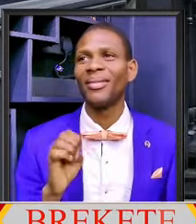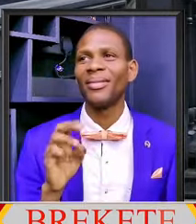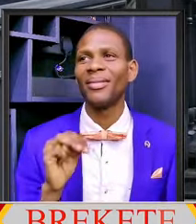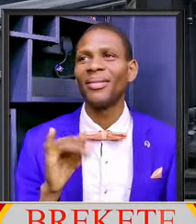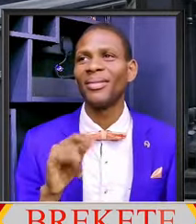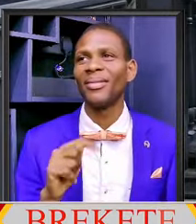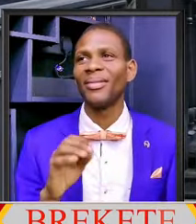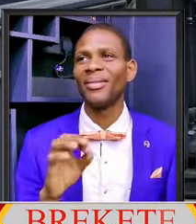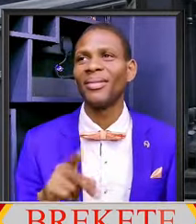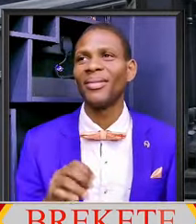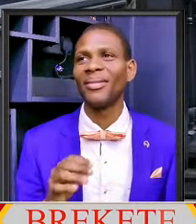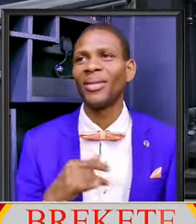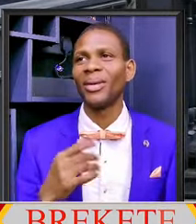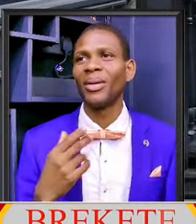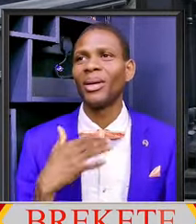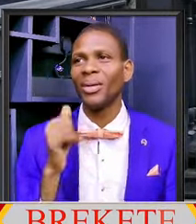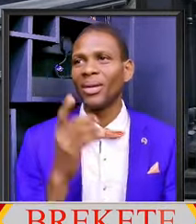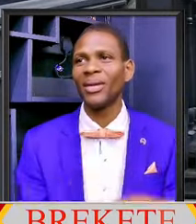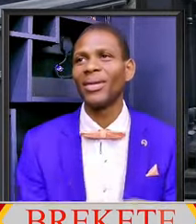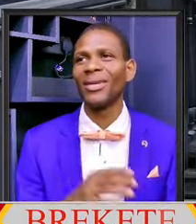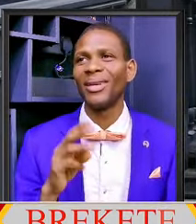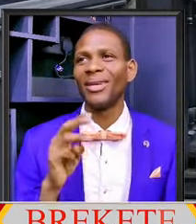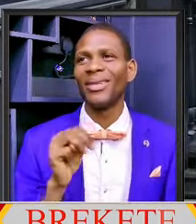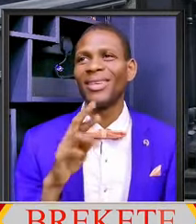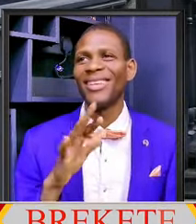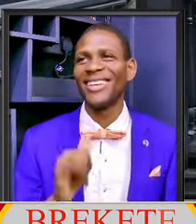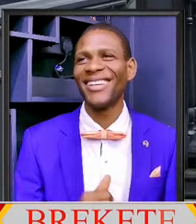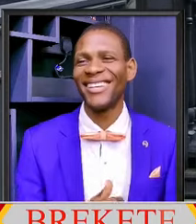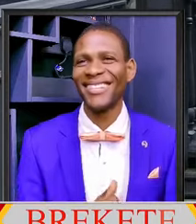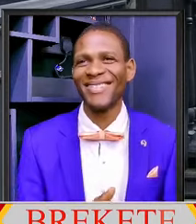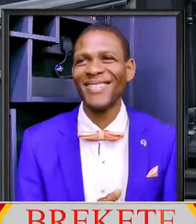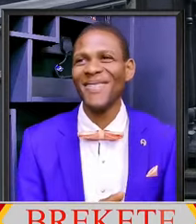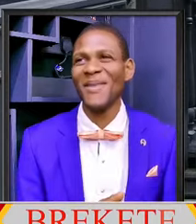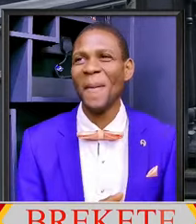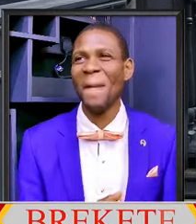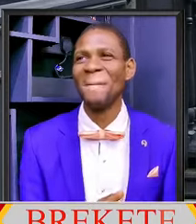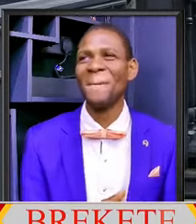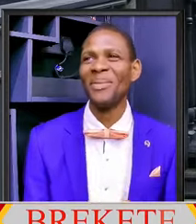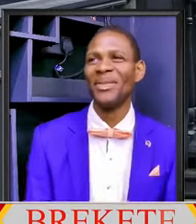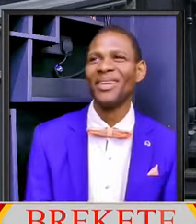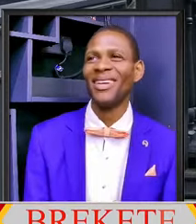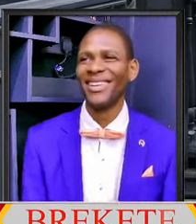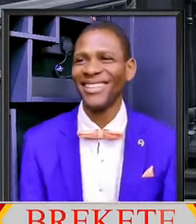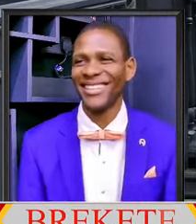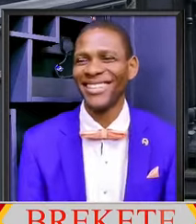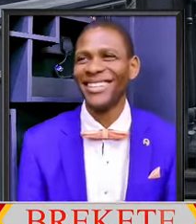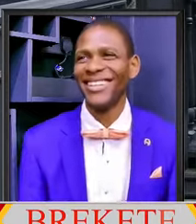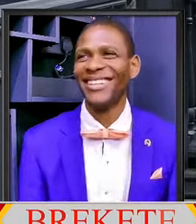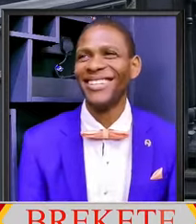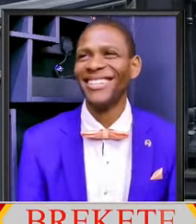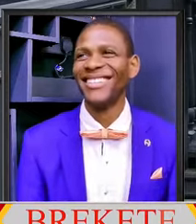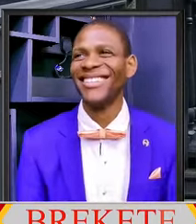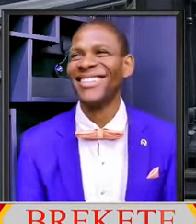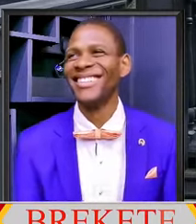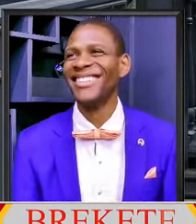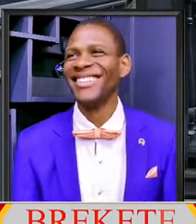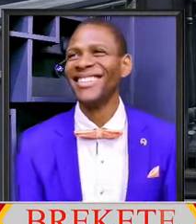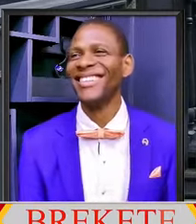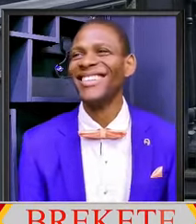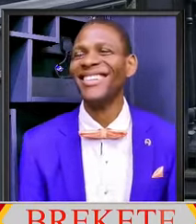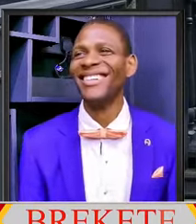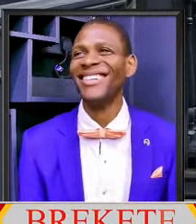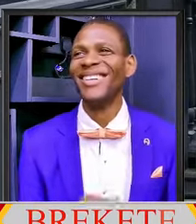Sefia Saliu. This is my daughter, Miriam. Miriam Imosayomide. Oh. Wait.